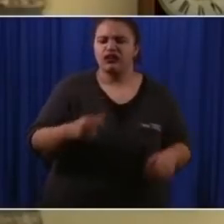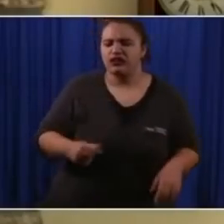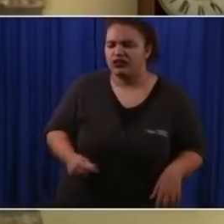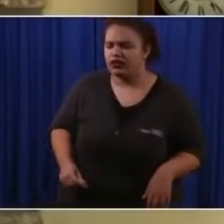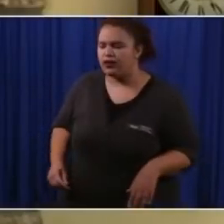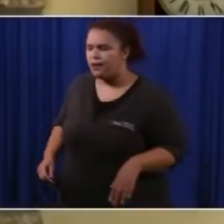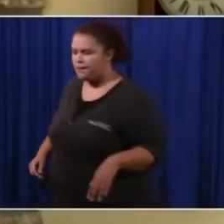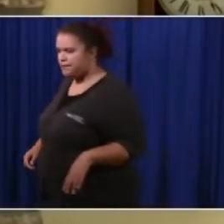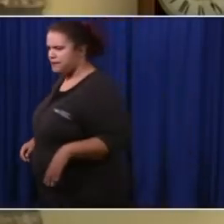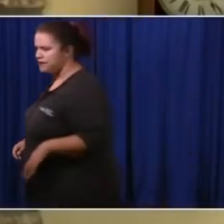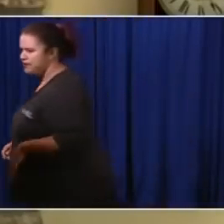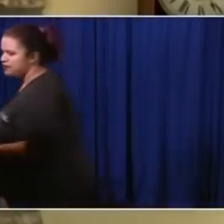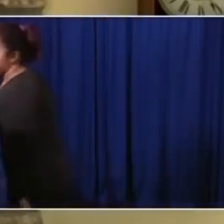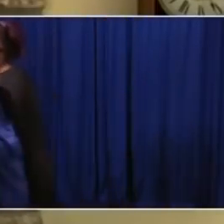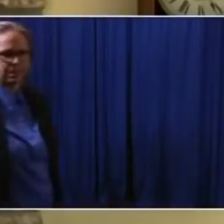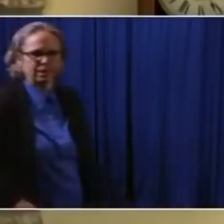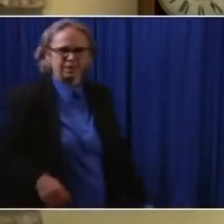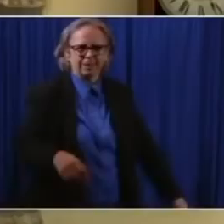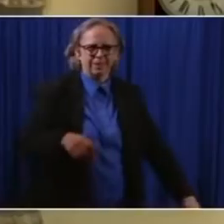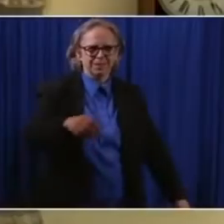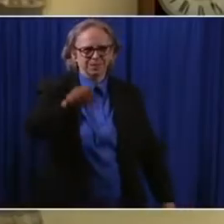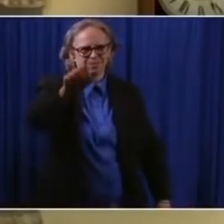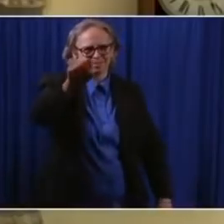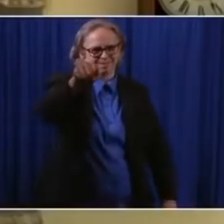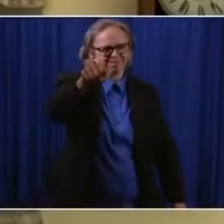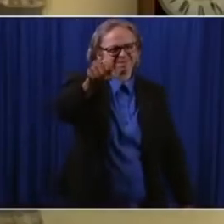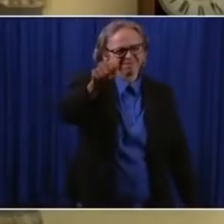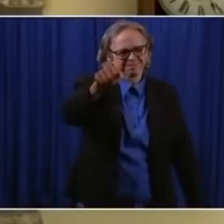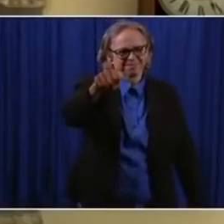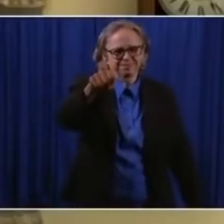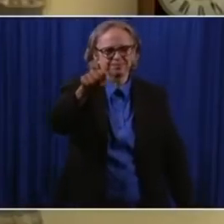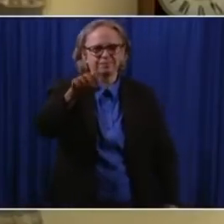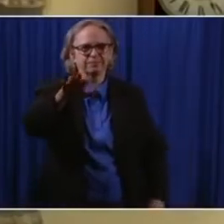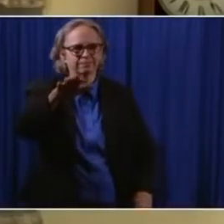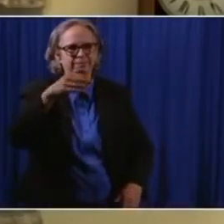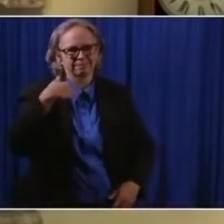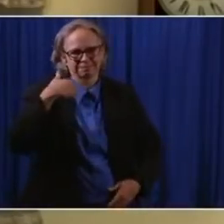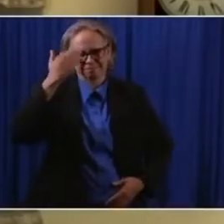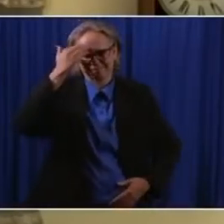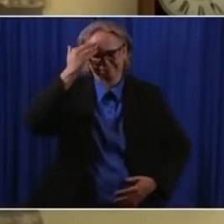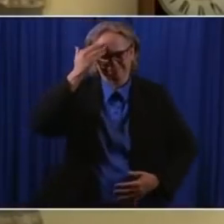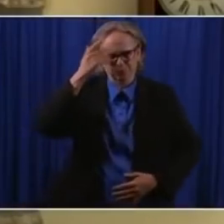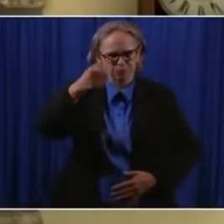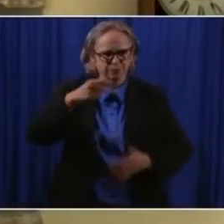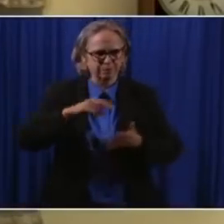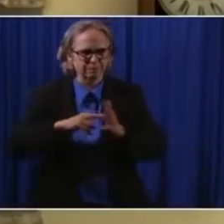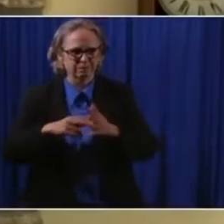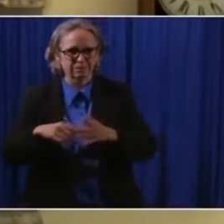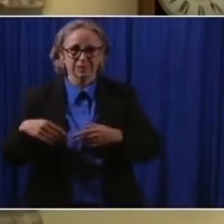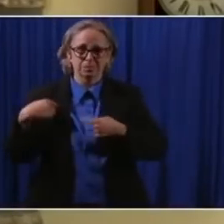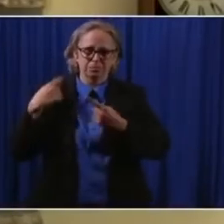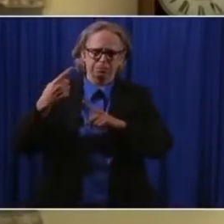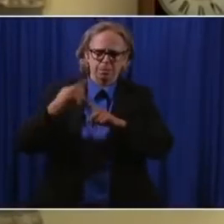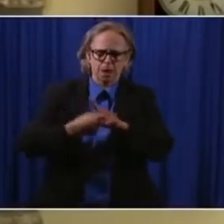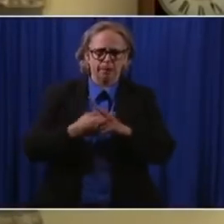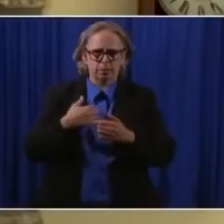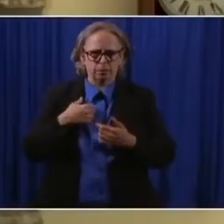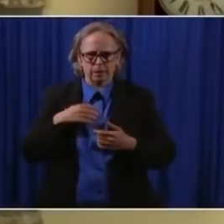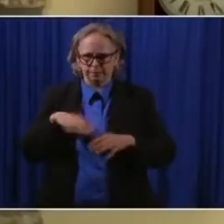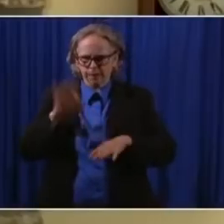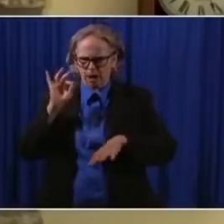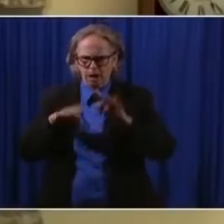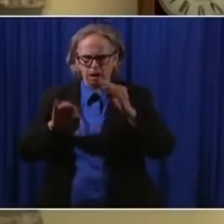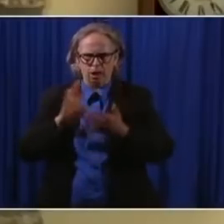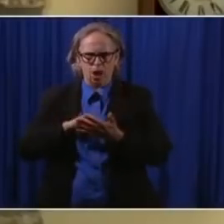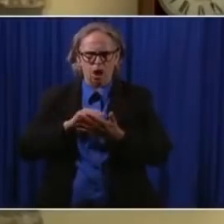look, this was based on what has really been learned in the last month or so, and we